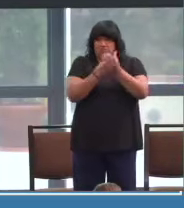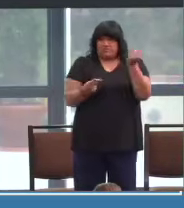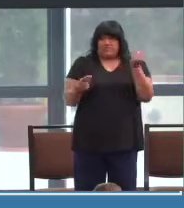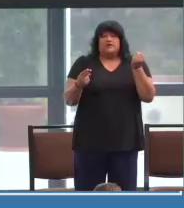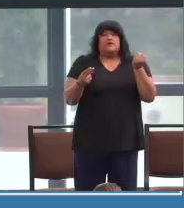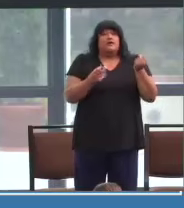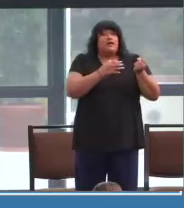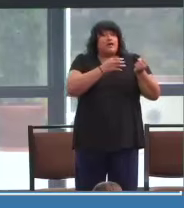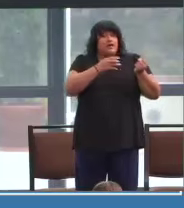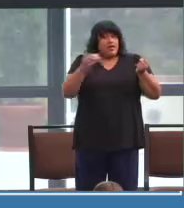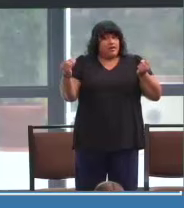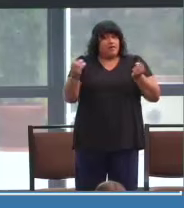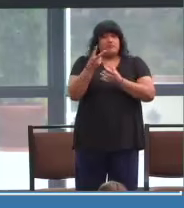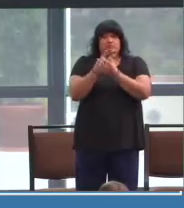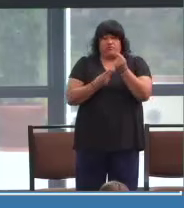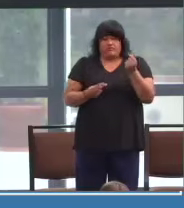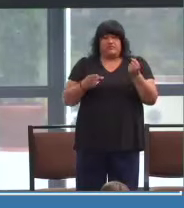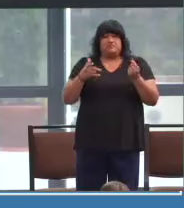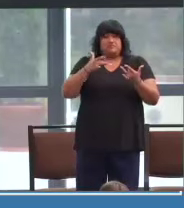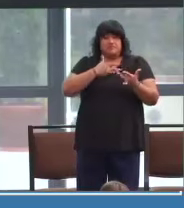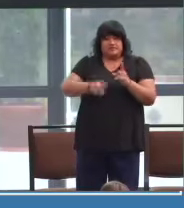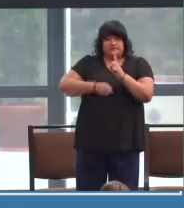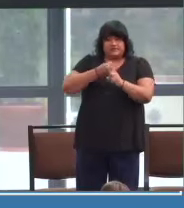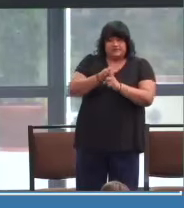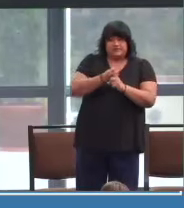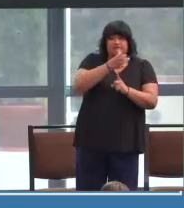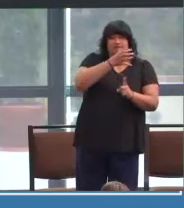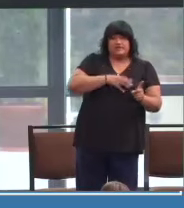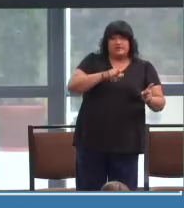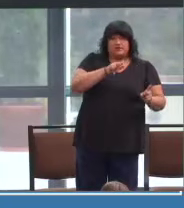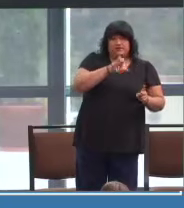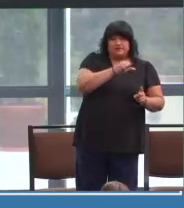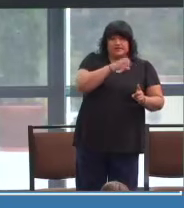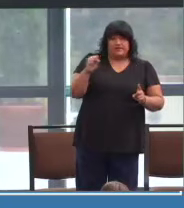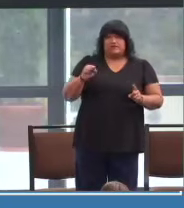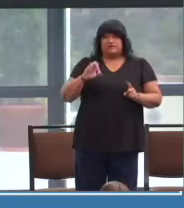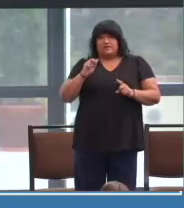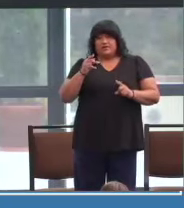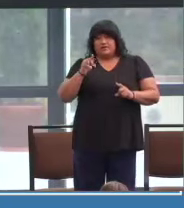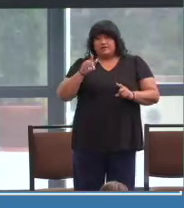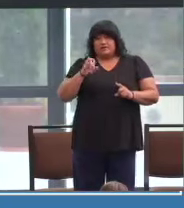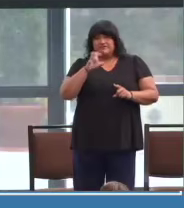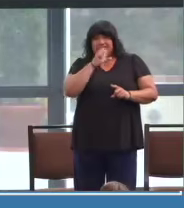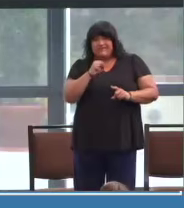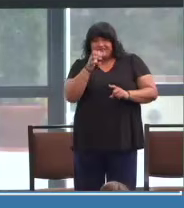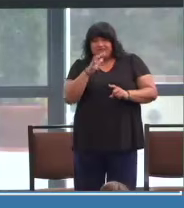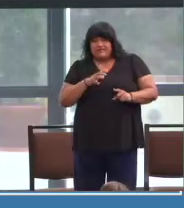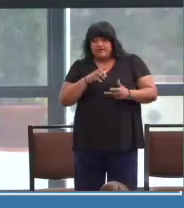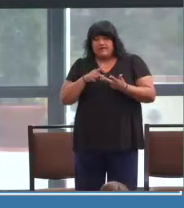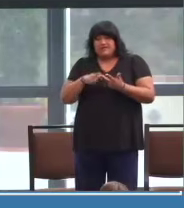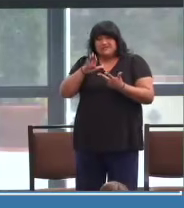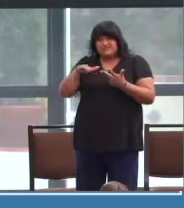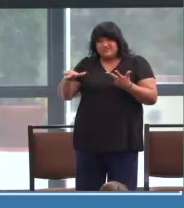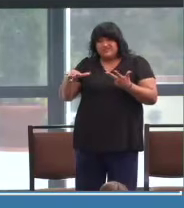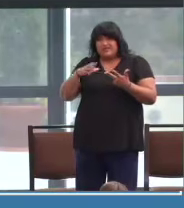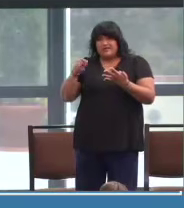both have a predilection for females. Lupus in reproductive age females and Sjogren's in